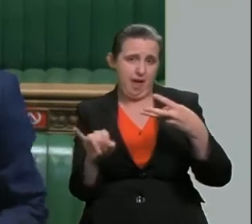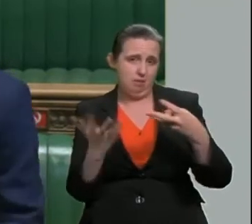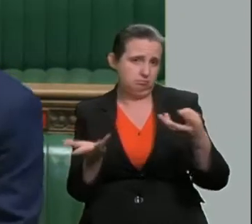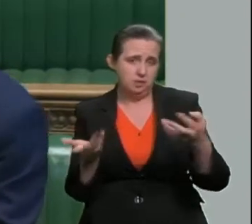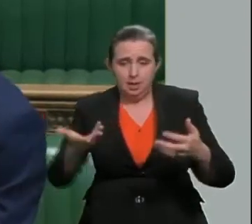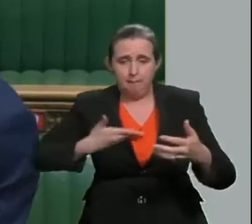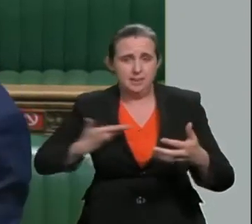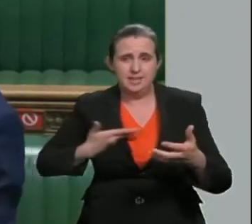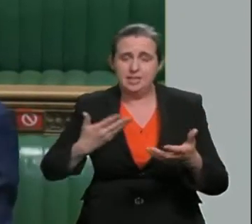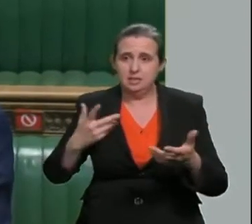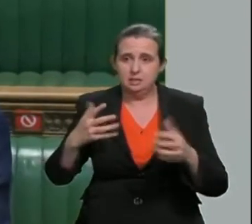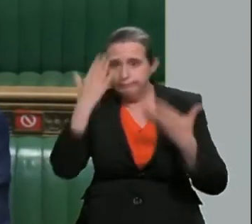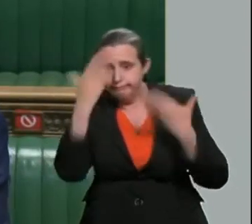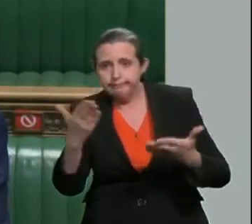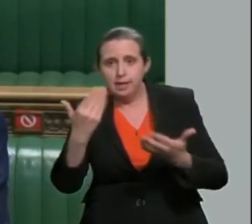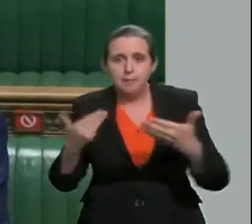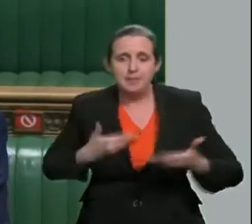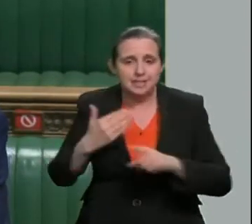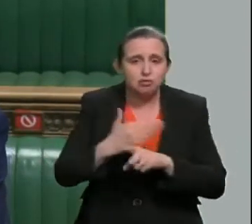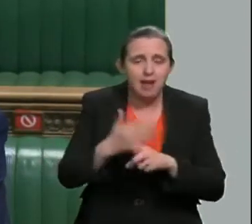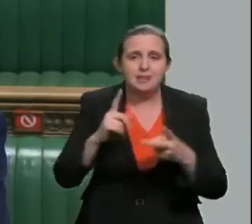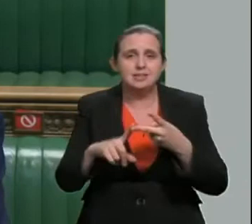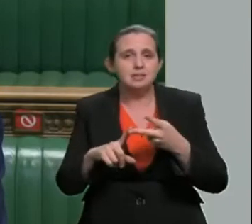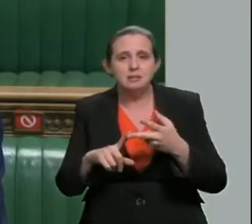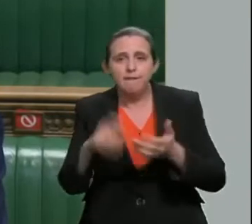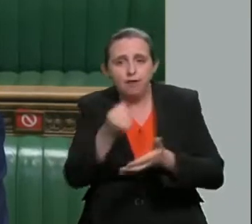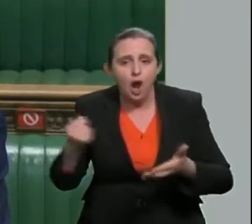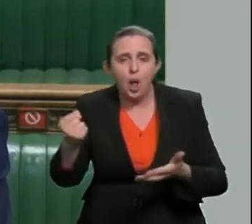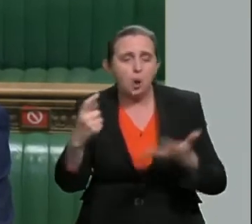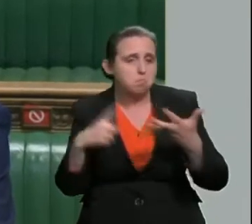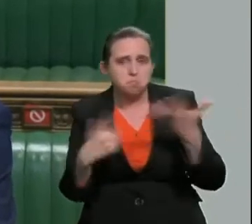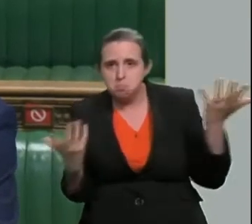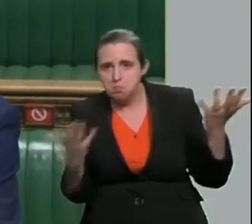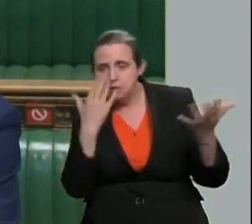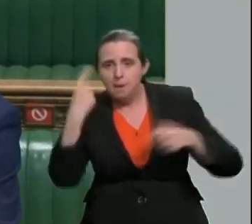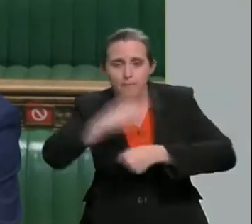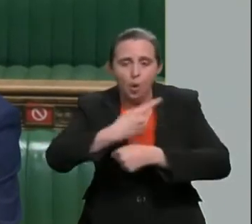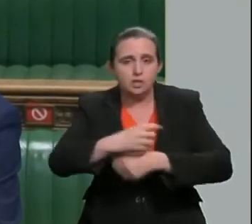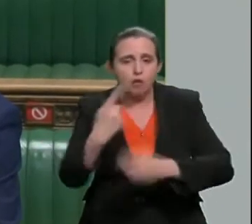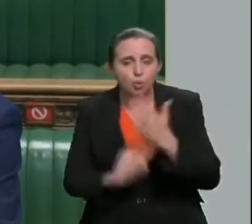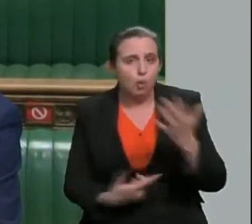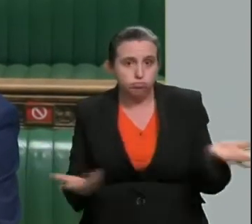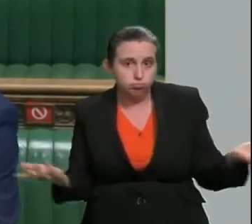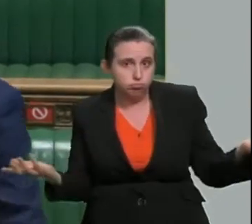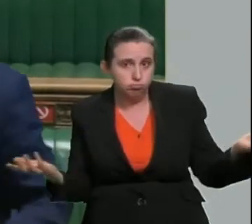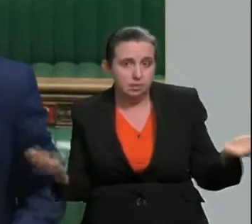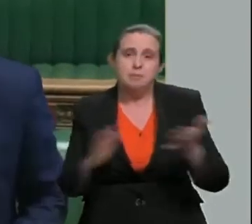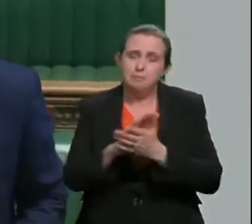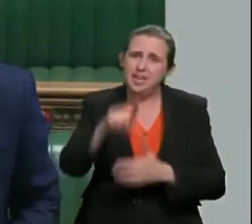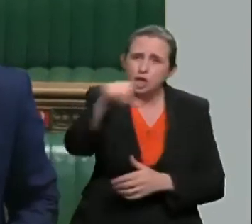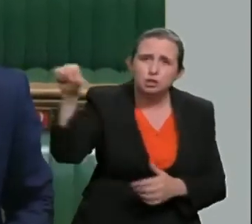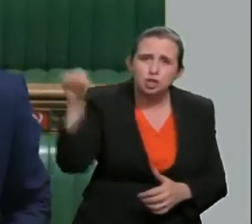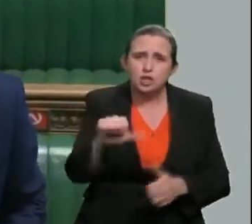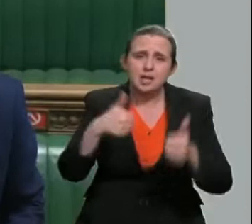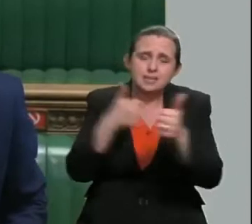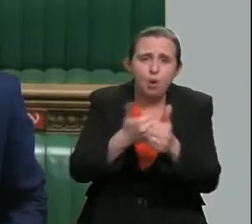borders. The Prime Minister often complains that we never put forward constructive proposals. So here's 2 for him. Support businesses and